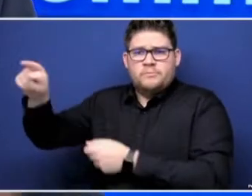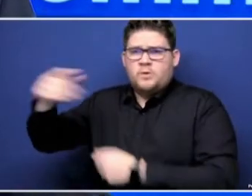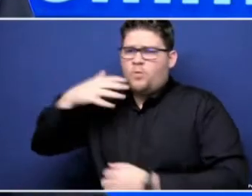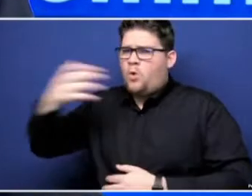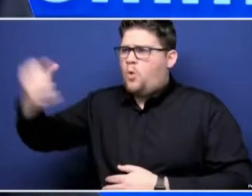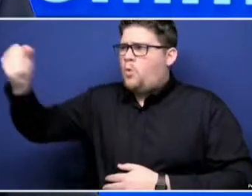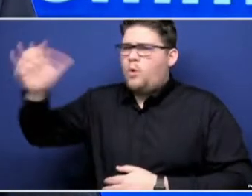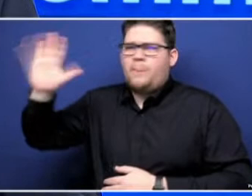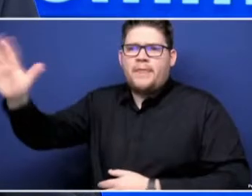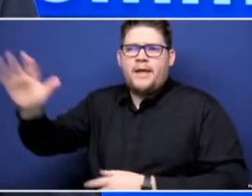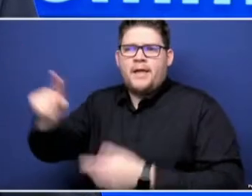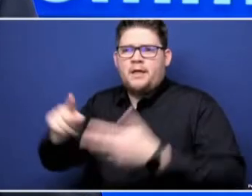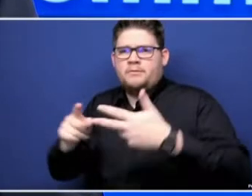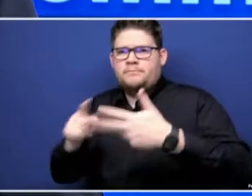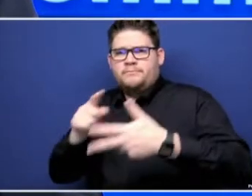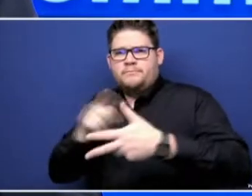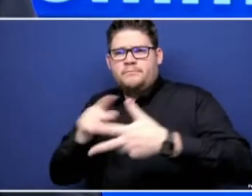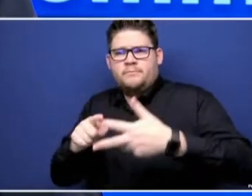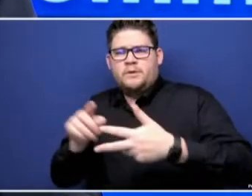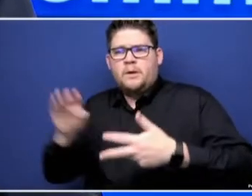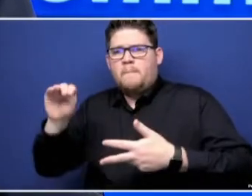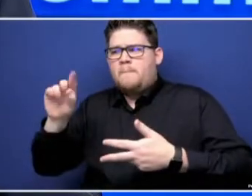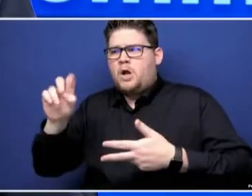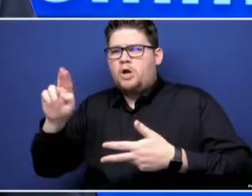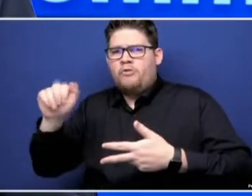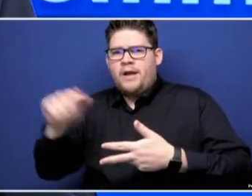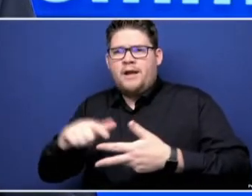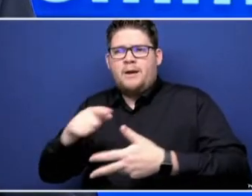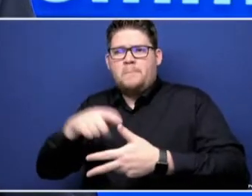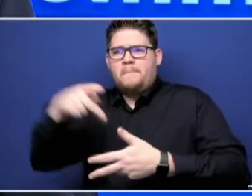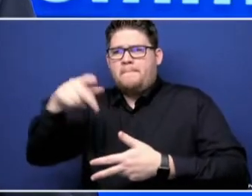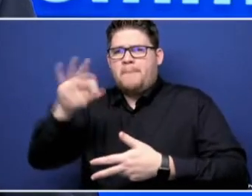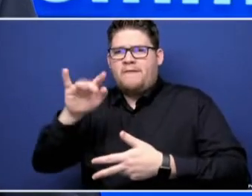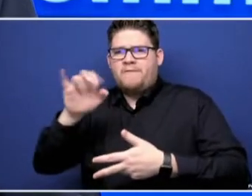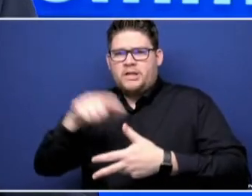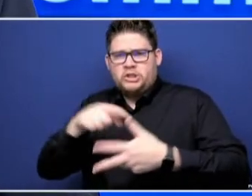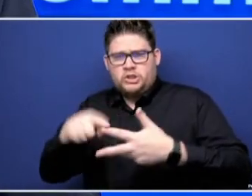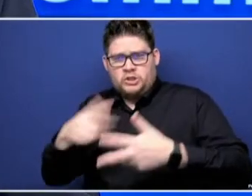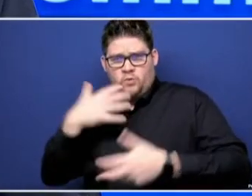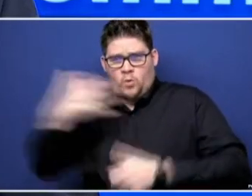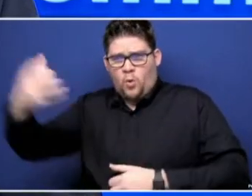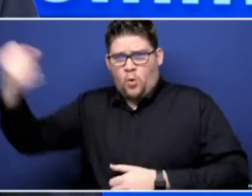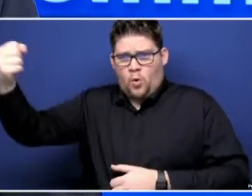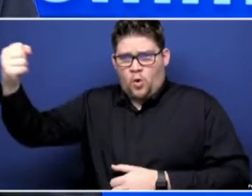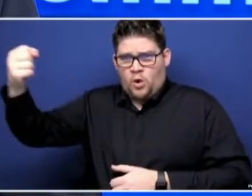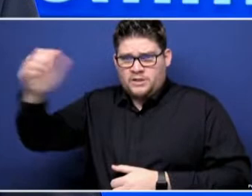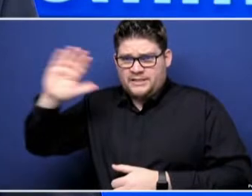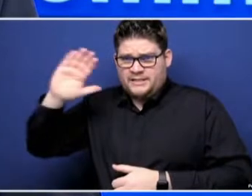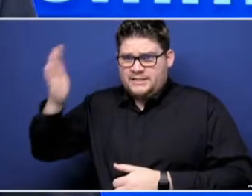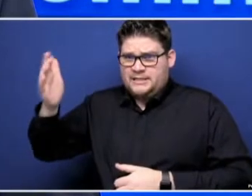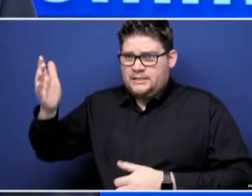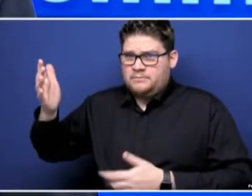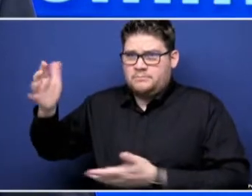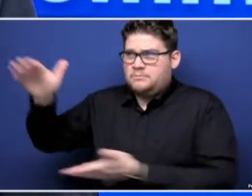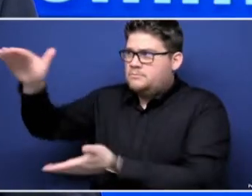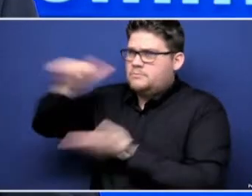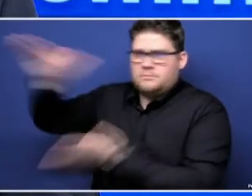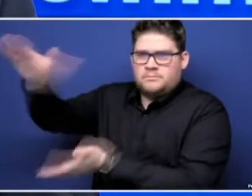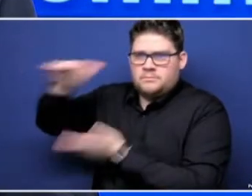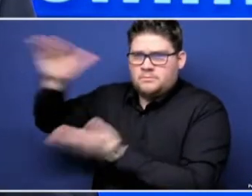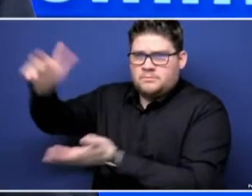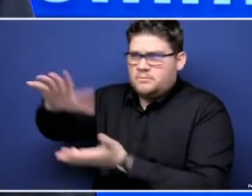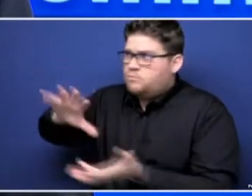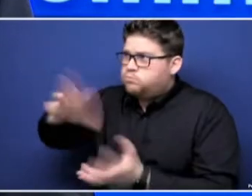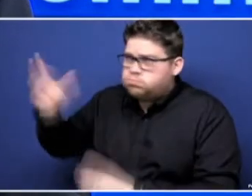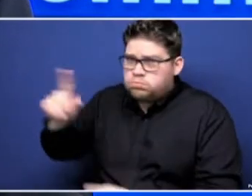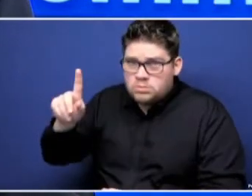vaccine, whether it's from India, whether it's from Europe, whether it's from the United States, we are dependent on people somewhere else. And